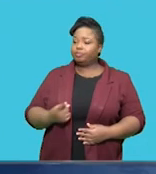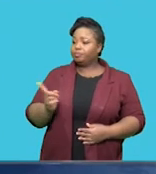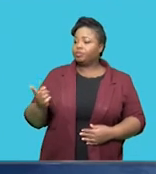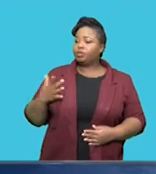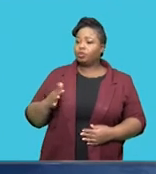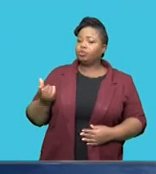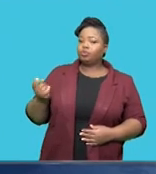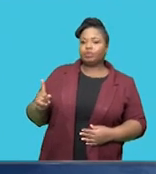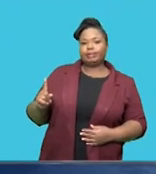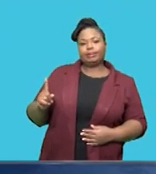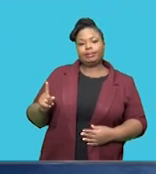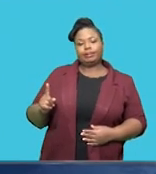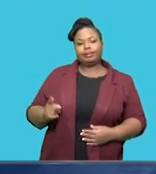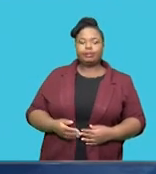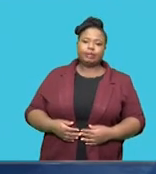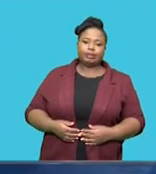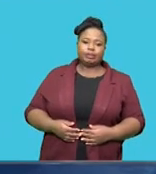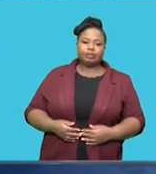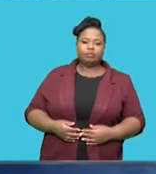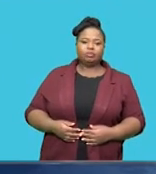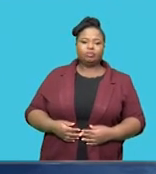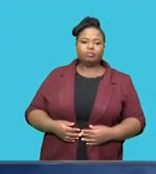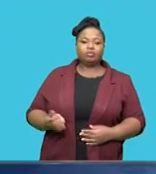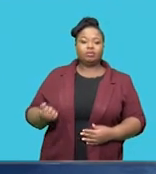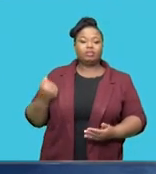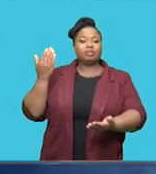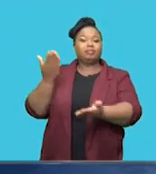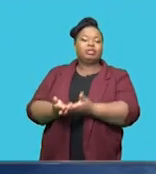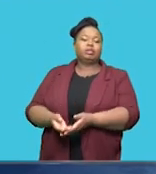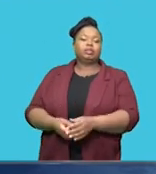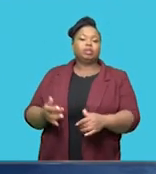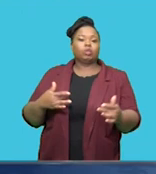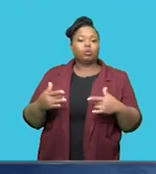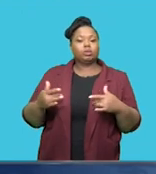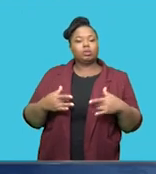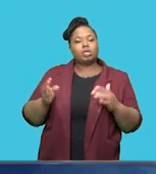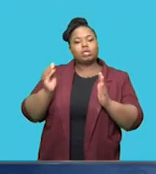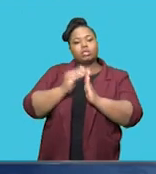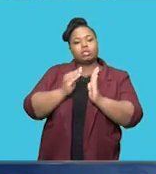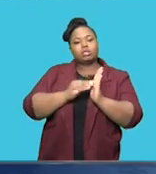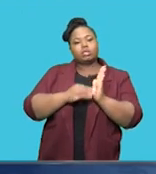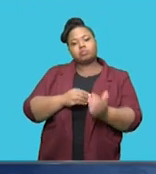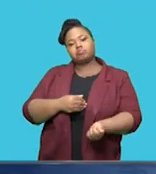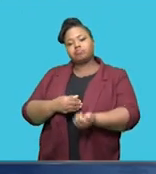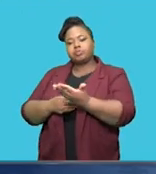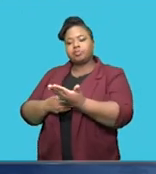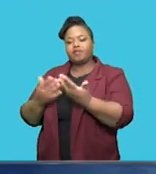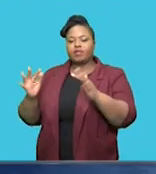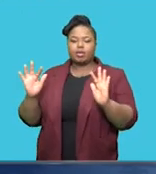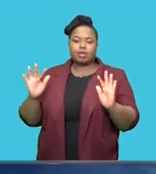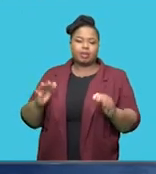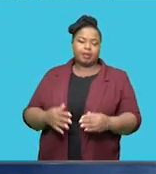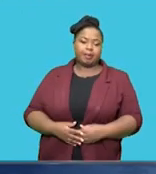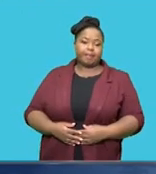is to submit the, a list of their concerns, and it will be just a memorandum delivered